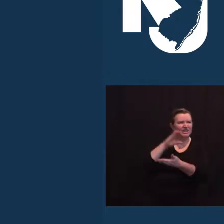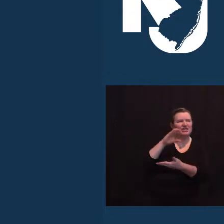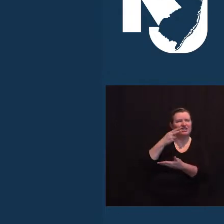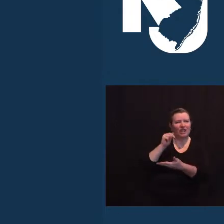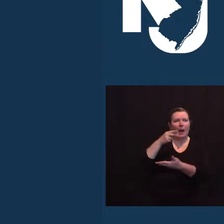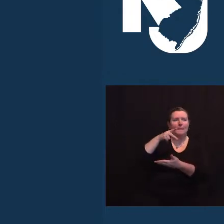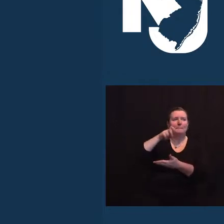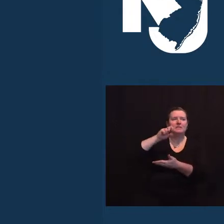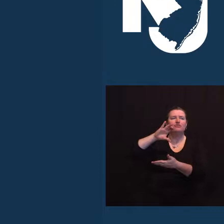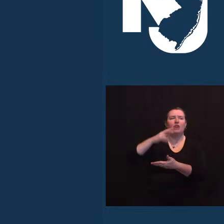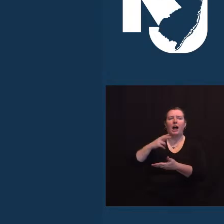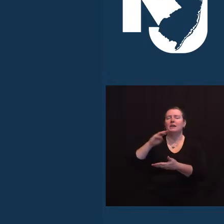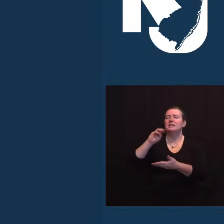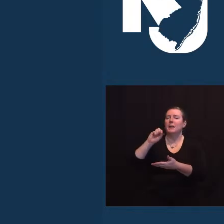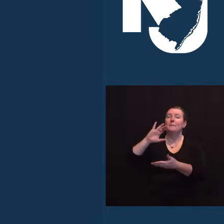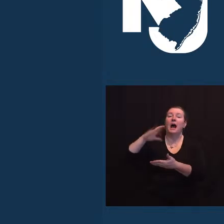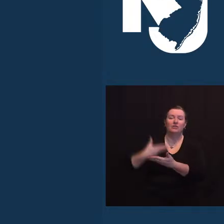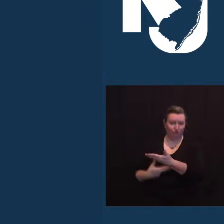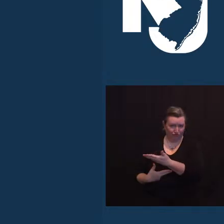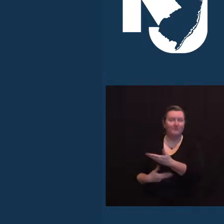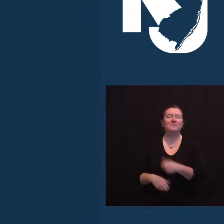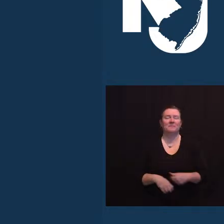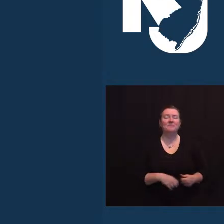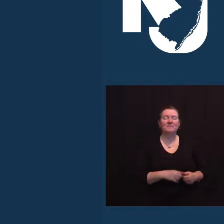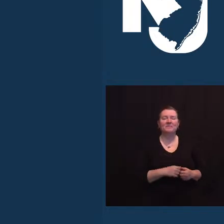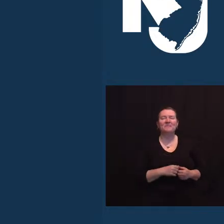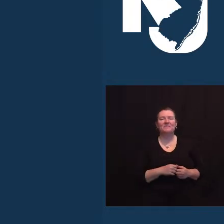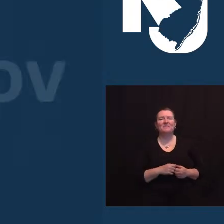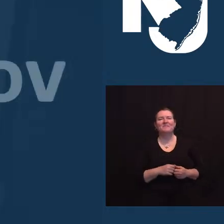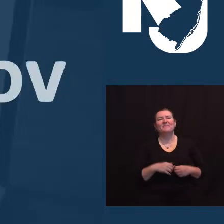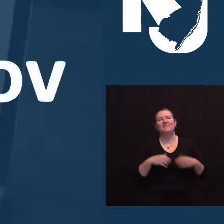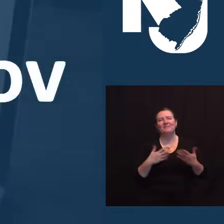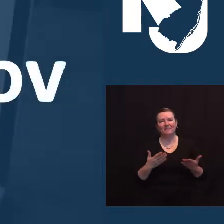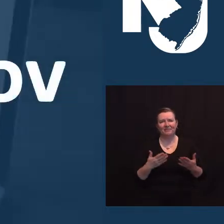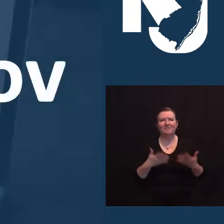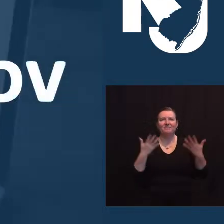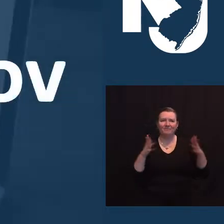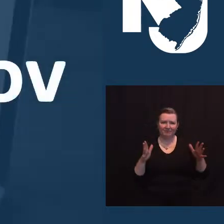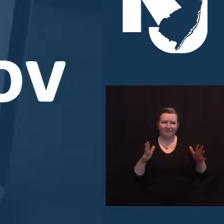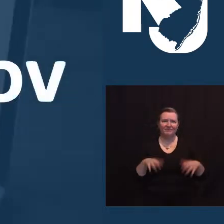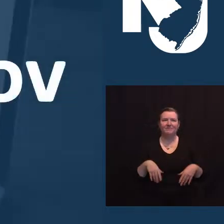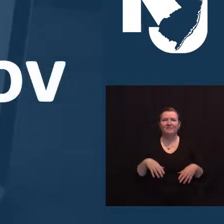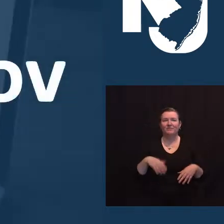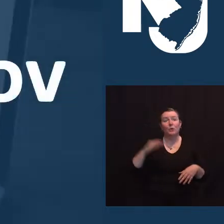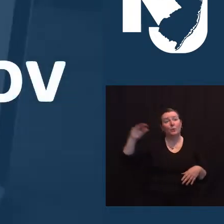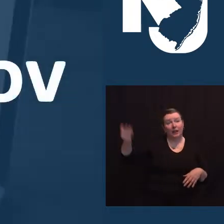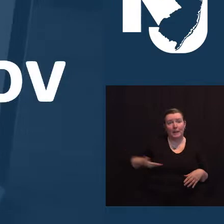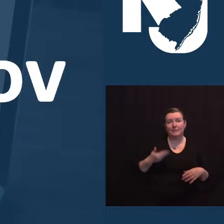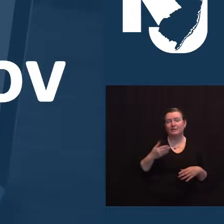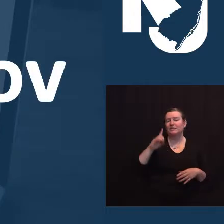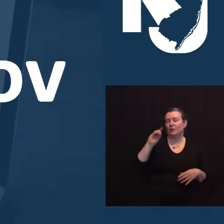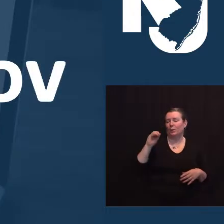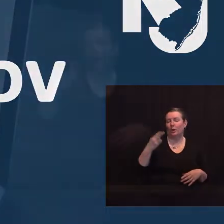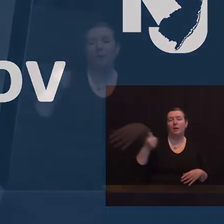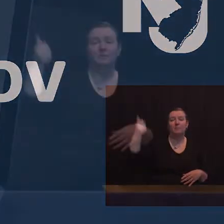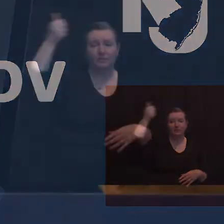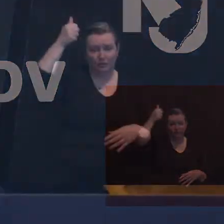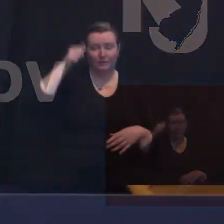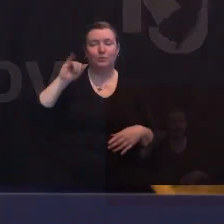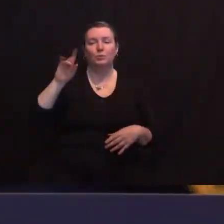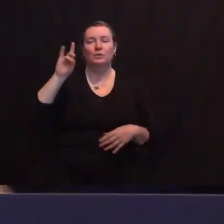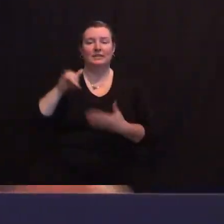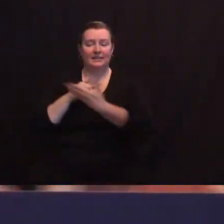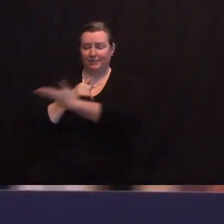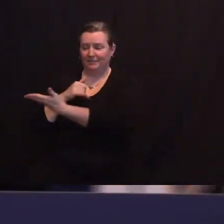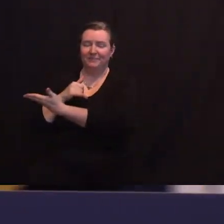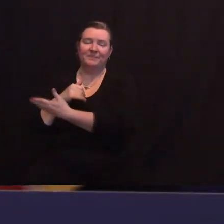So with that, please help me welcome the woman who needs no introduction, the Commissioner of the Department of Health, Judy Persichilli. Thank you,